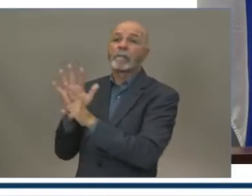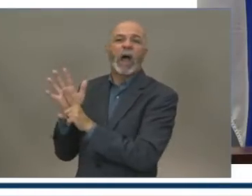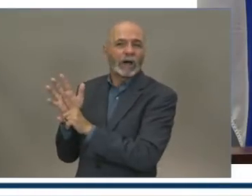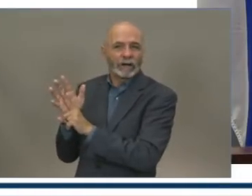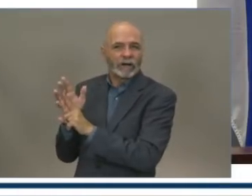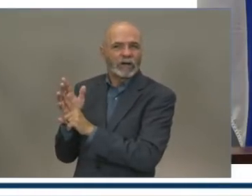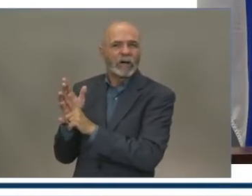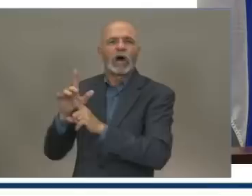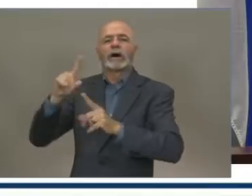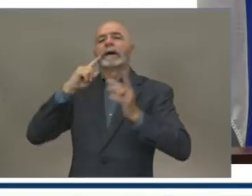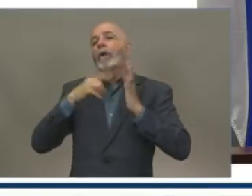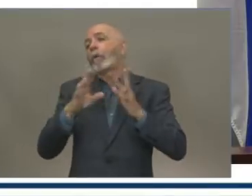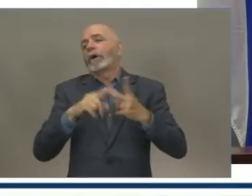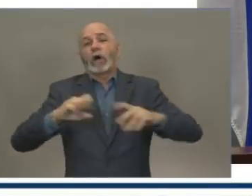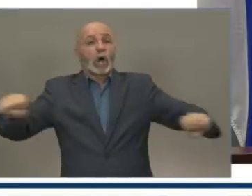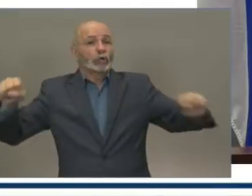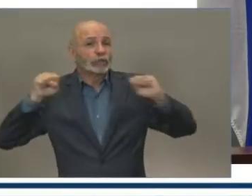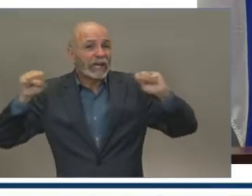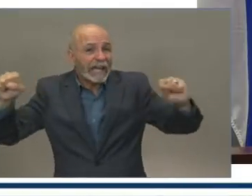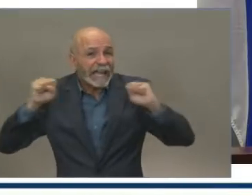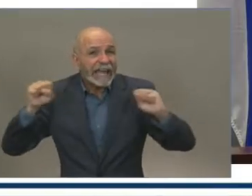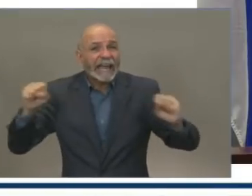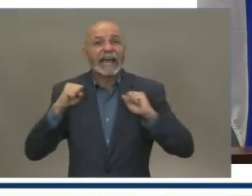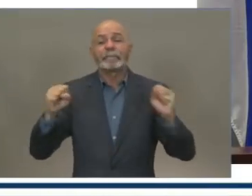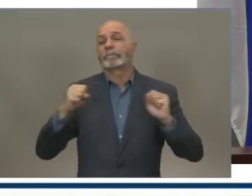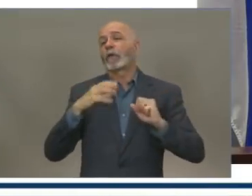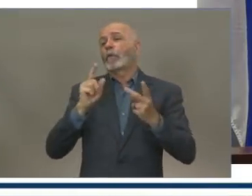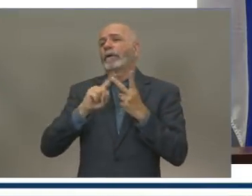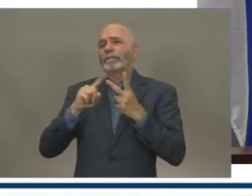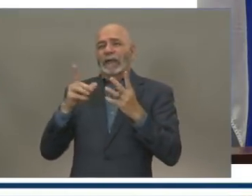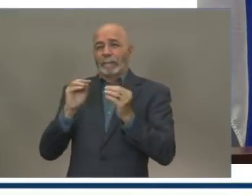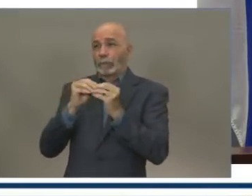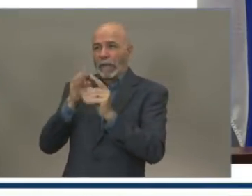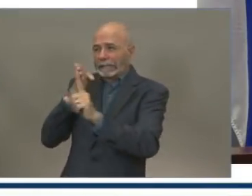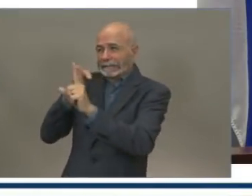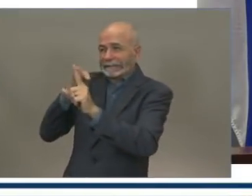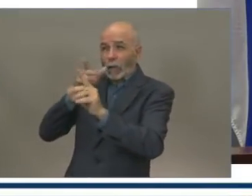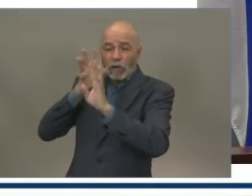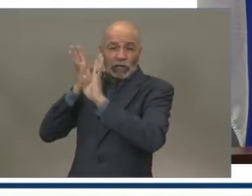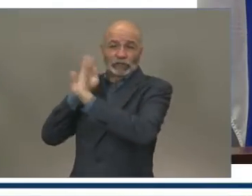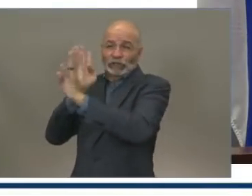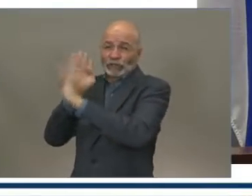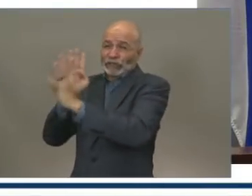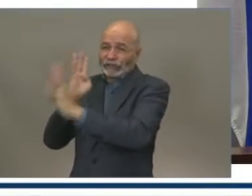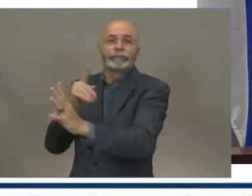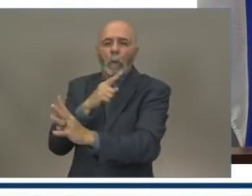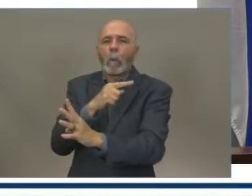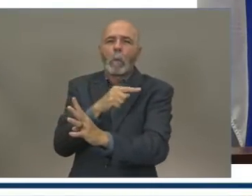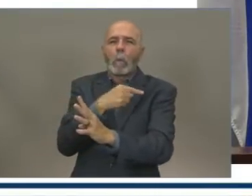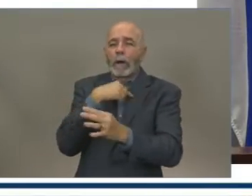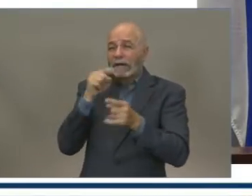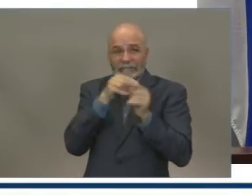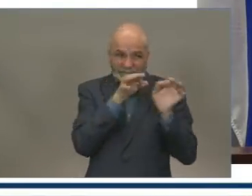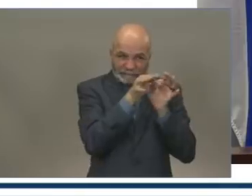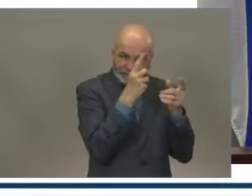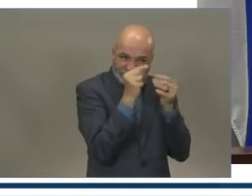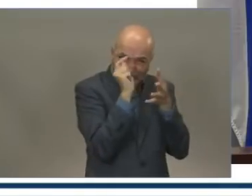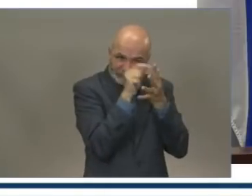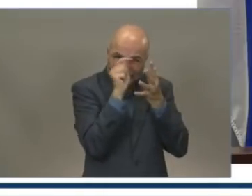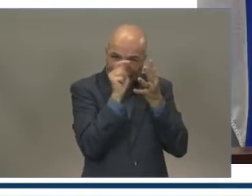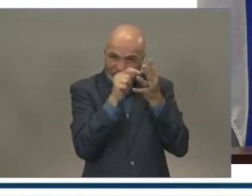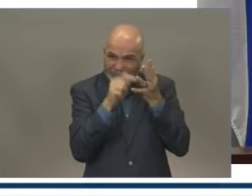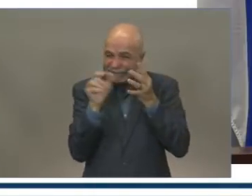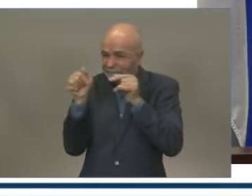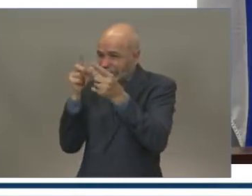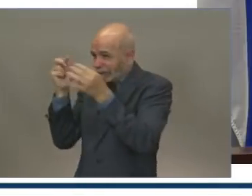etc., have been a focus for their. As I said, they're taking an educative approach, making